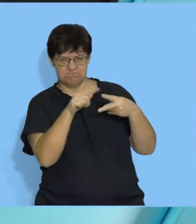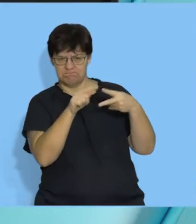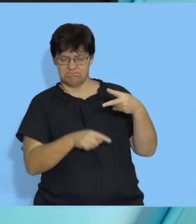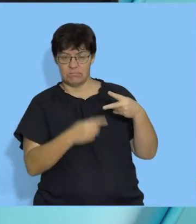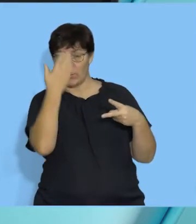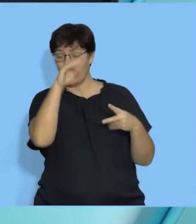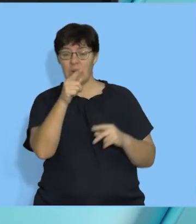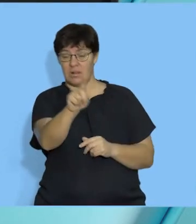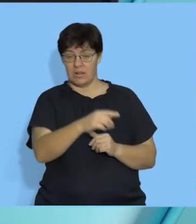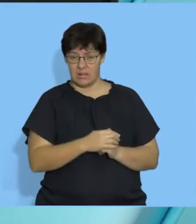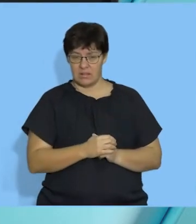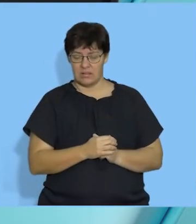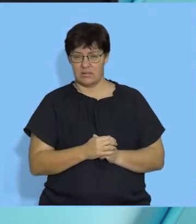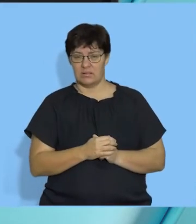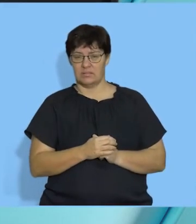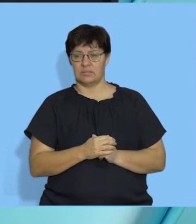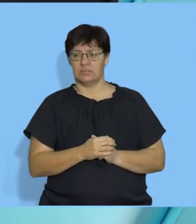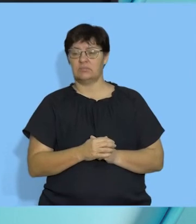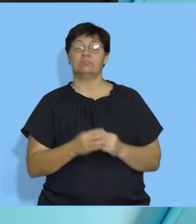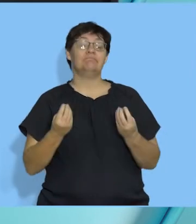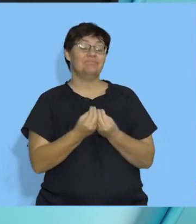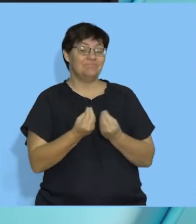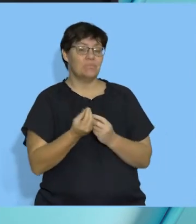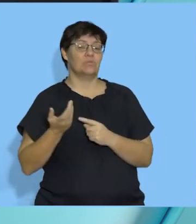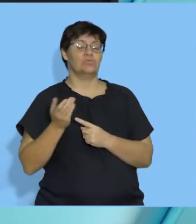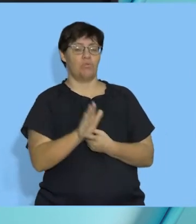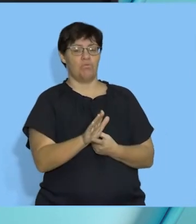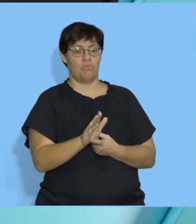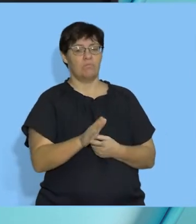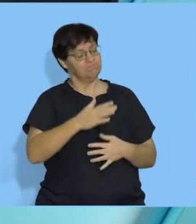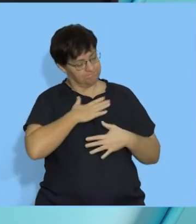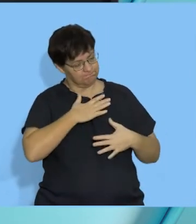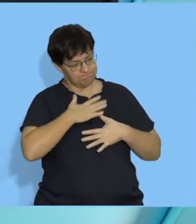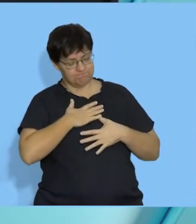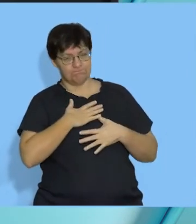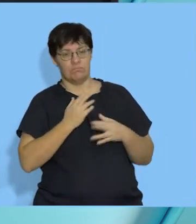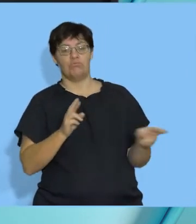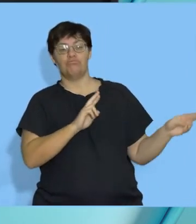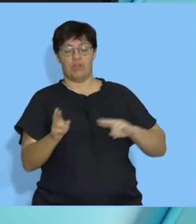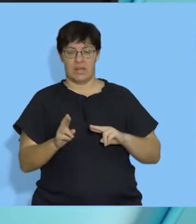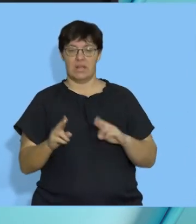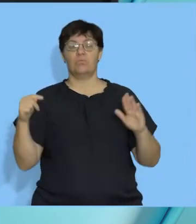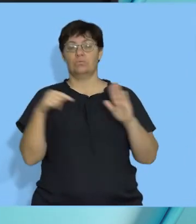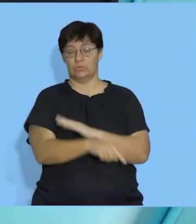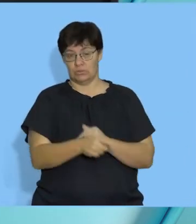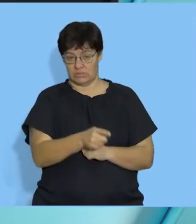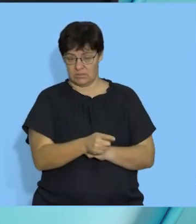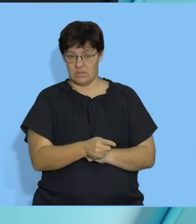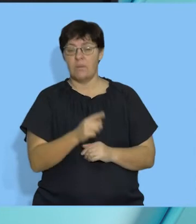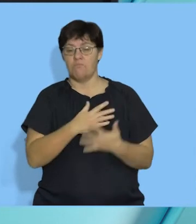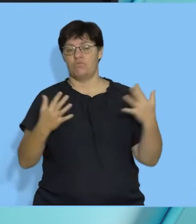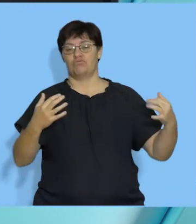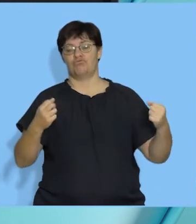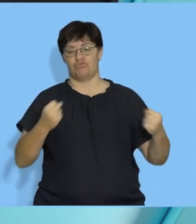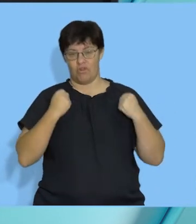a substance that shows a greater willingness or readiness to lose electrons is actually a stronger reducing